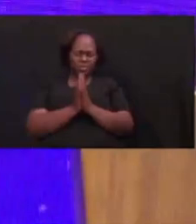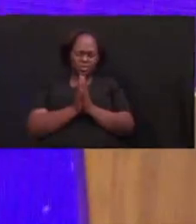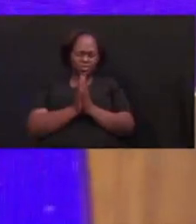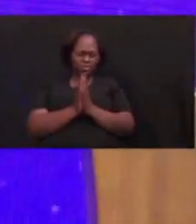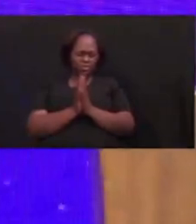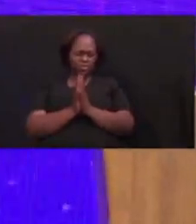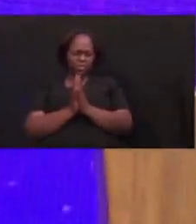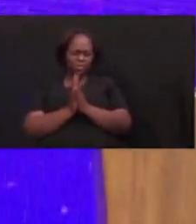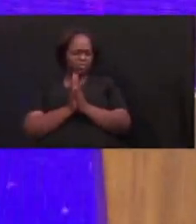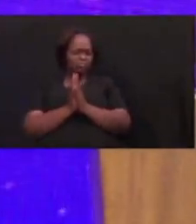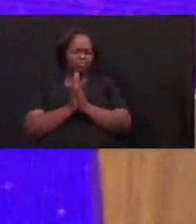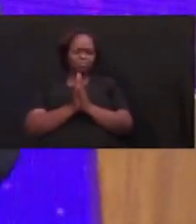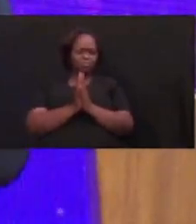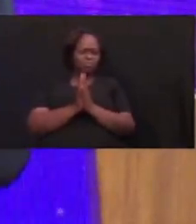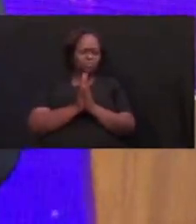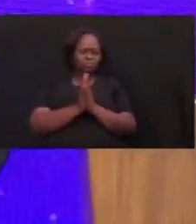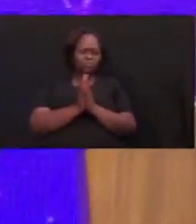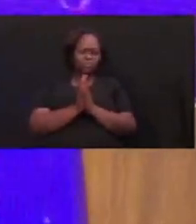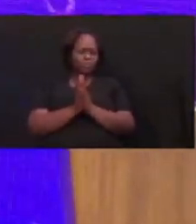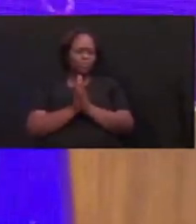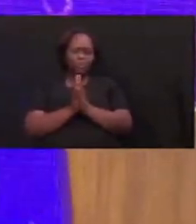pray.